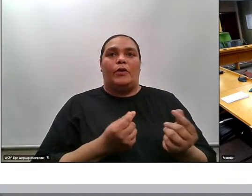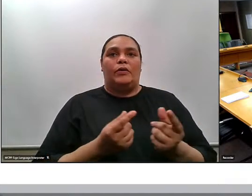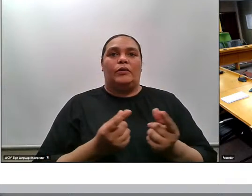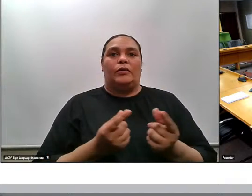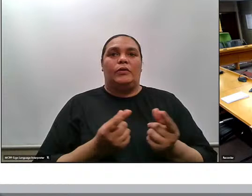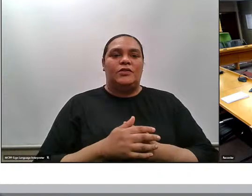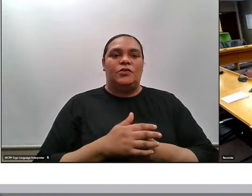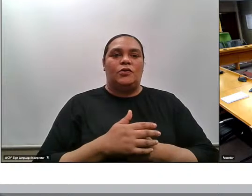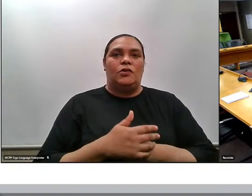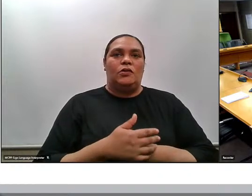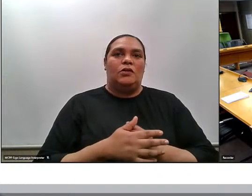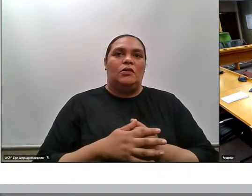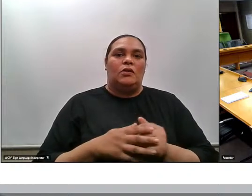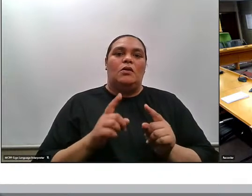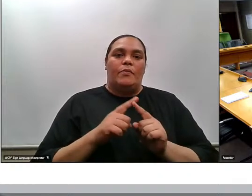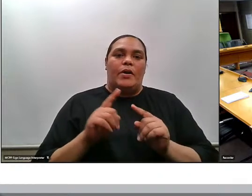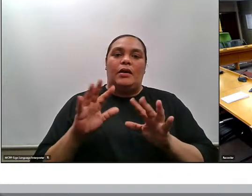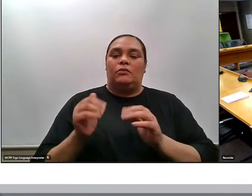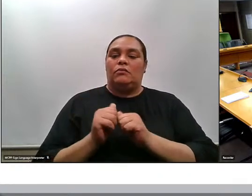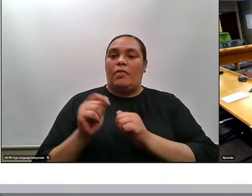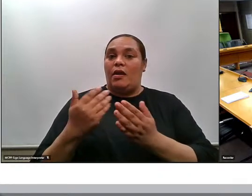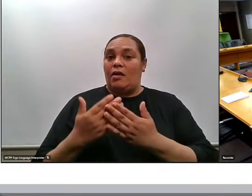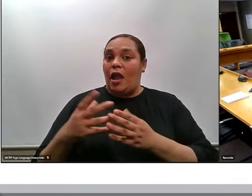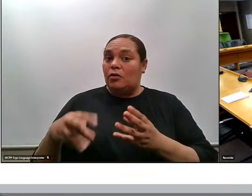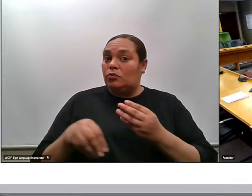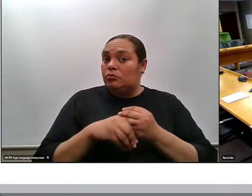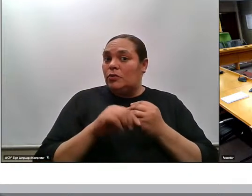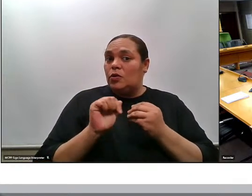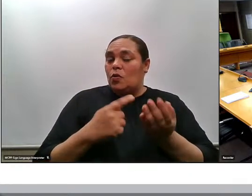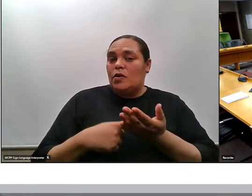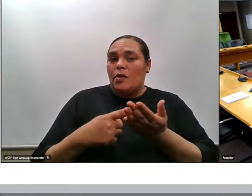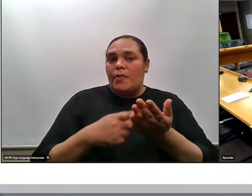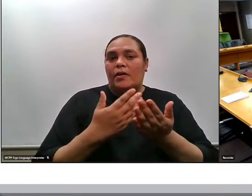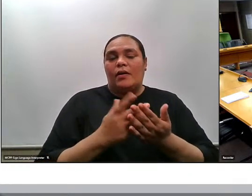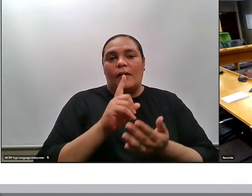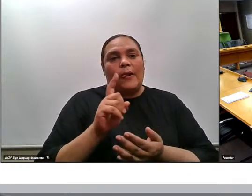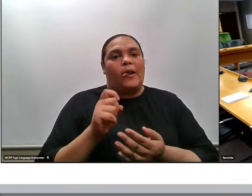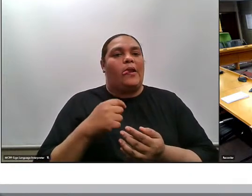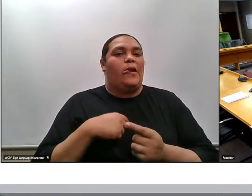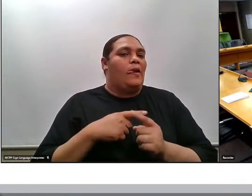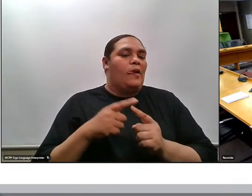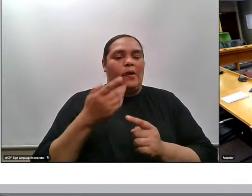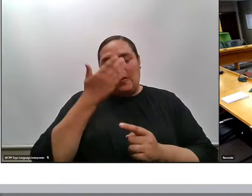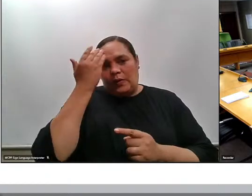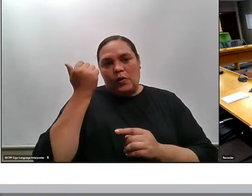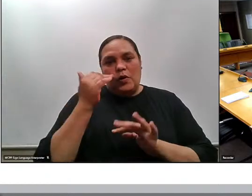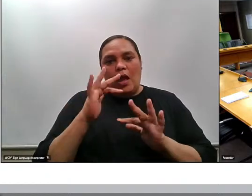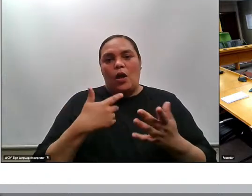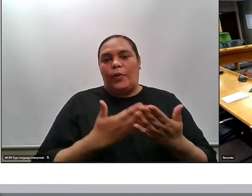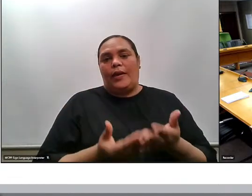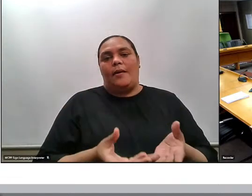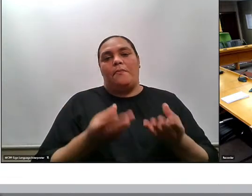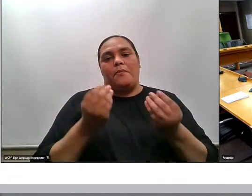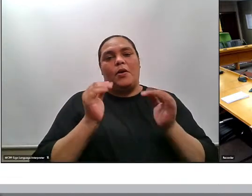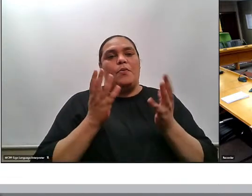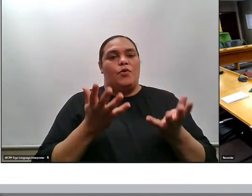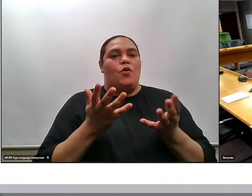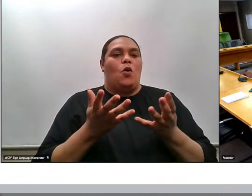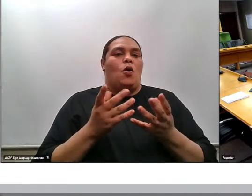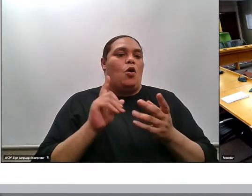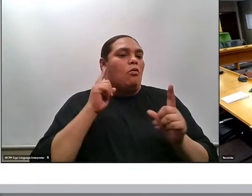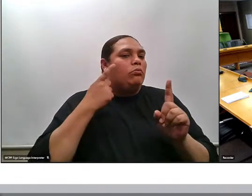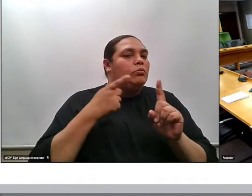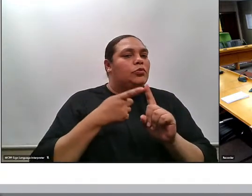meetings, but were they able to contribute to the debate? And I don't quite know how we can get that in an